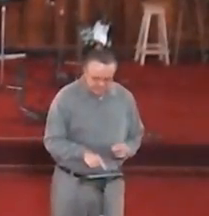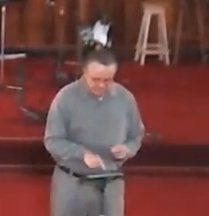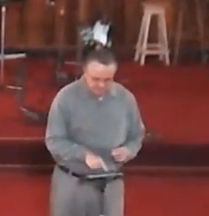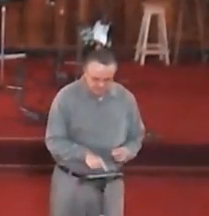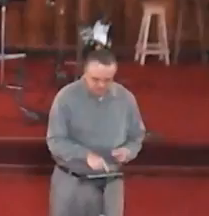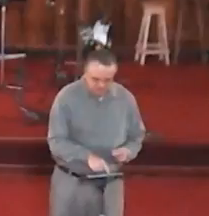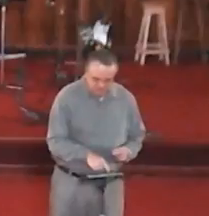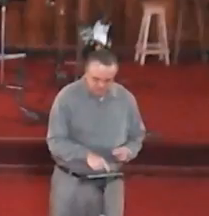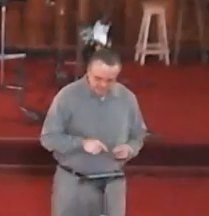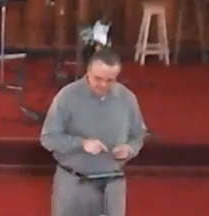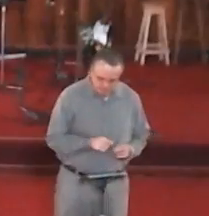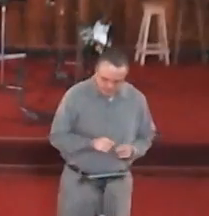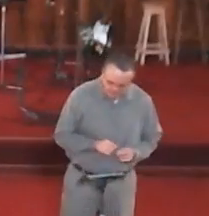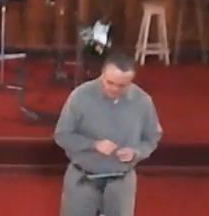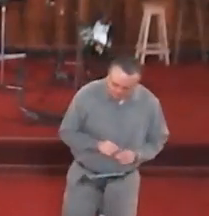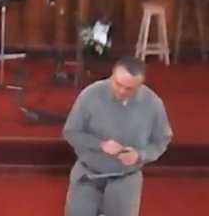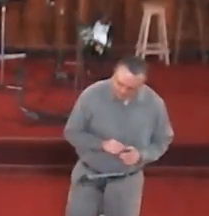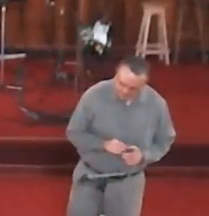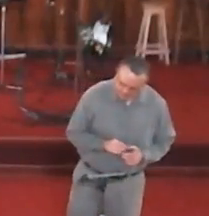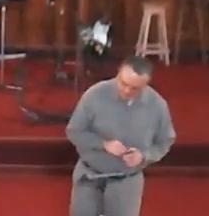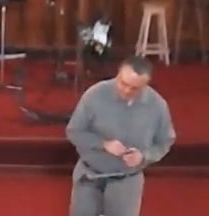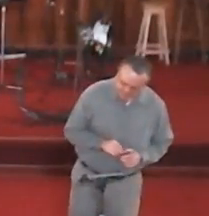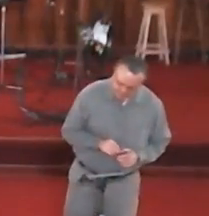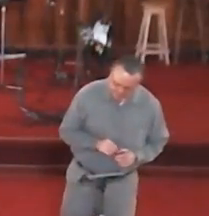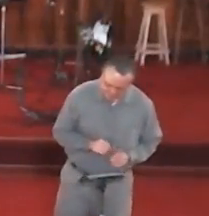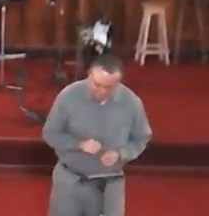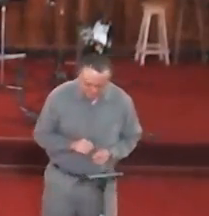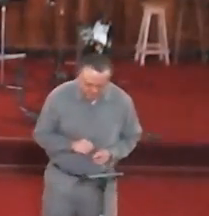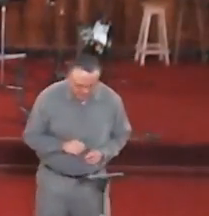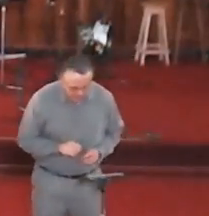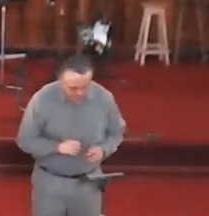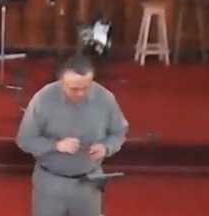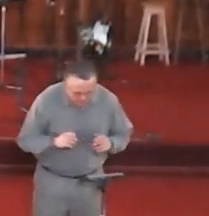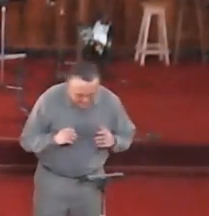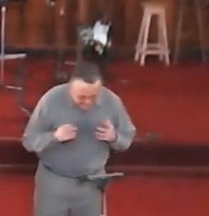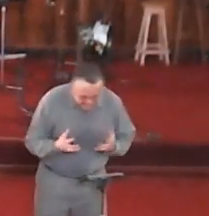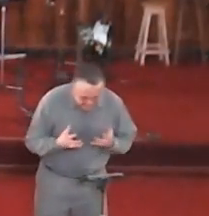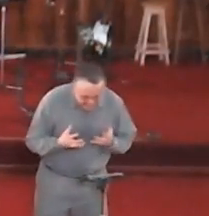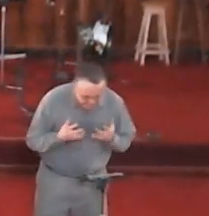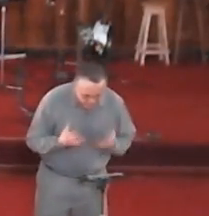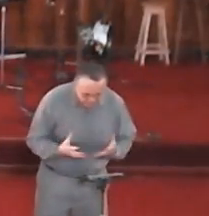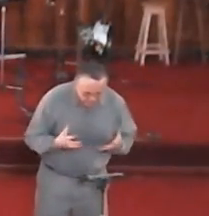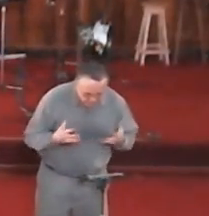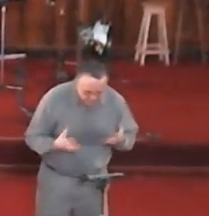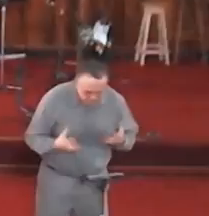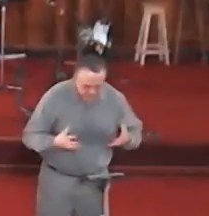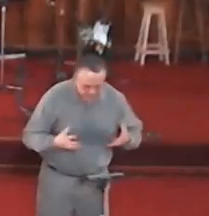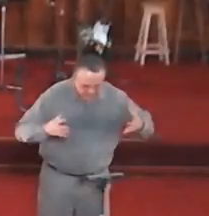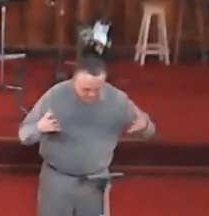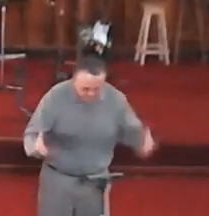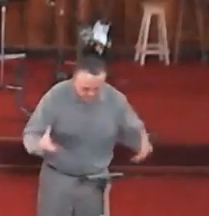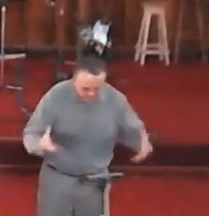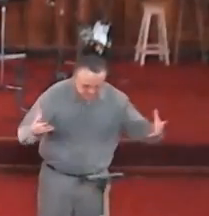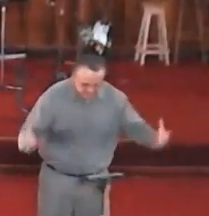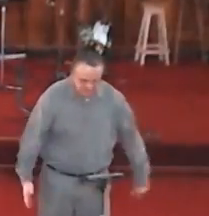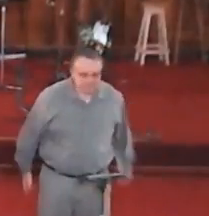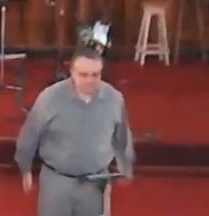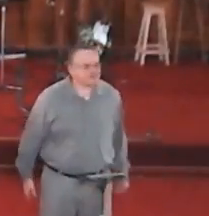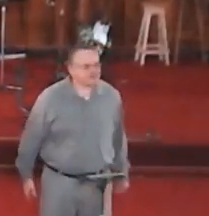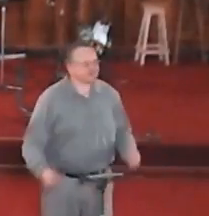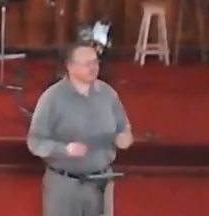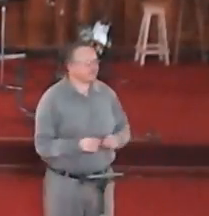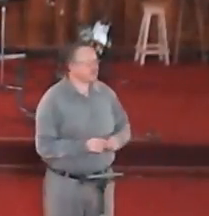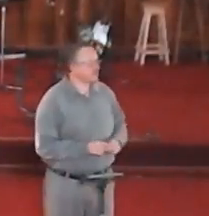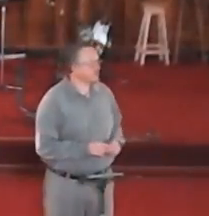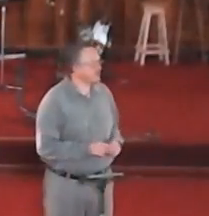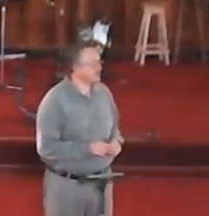Evangelización, el versículo 24. Verse 24, evangelism. Un gran número de personas aceptó al Señor. A